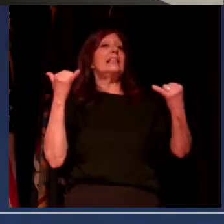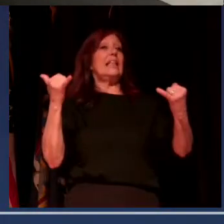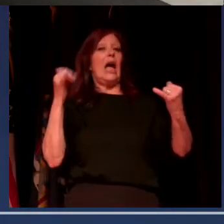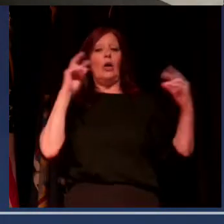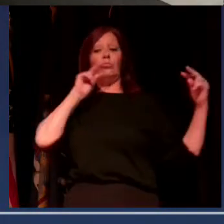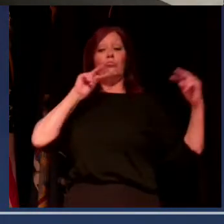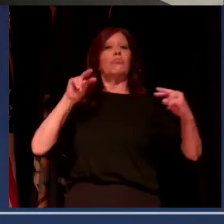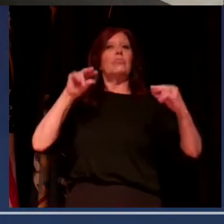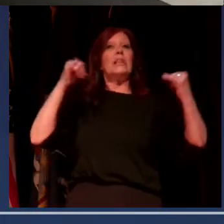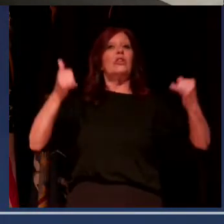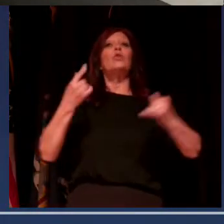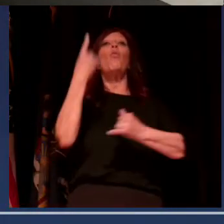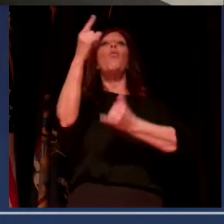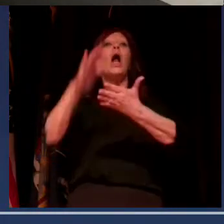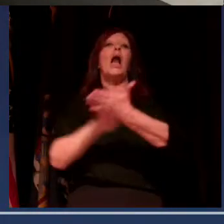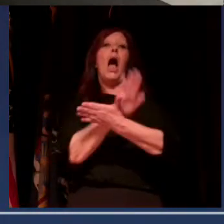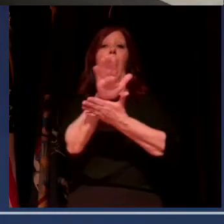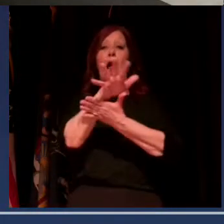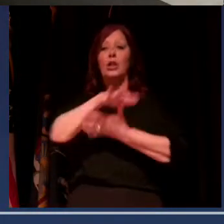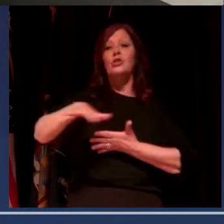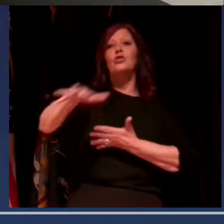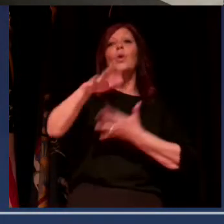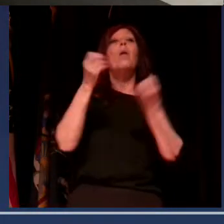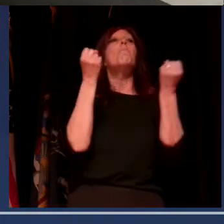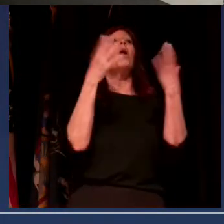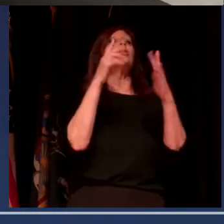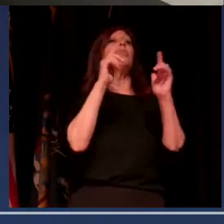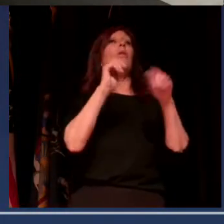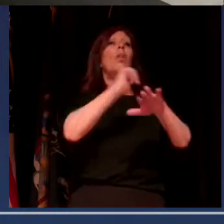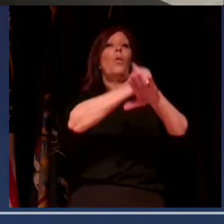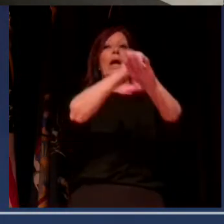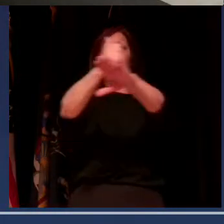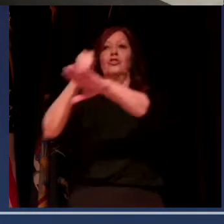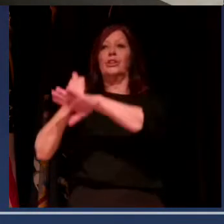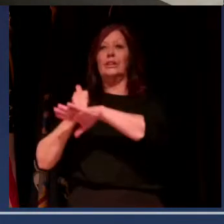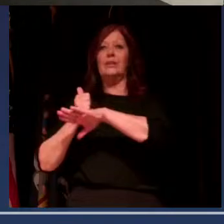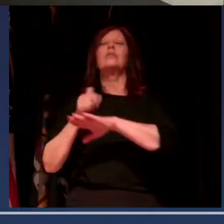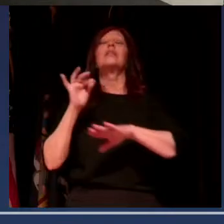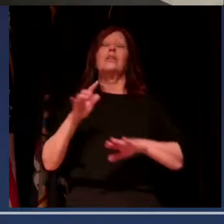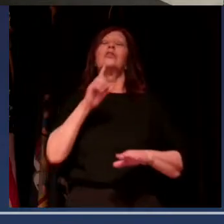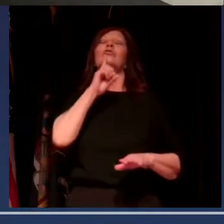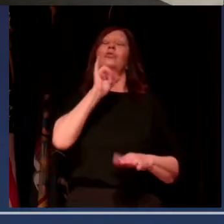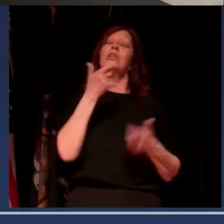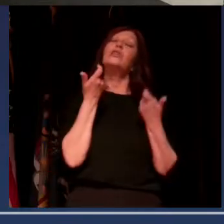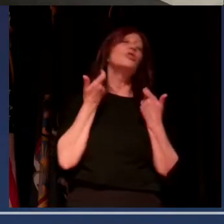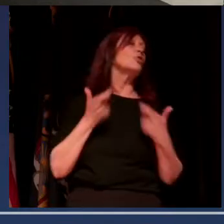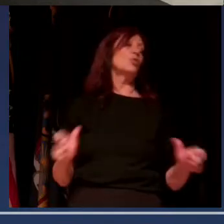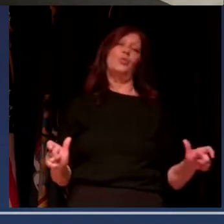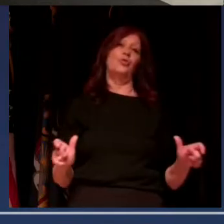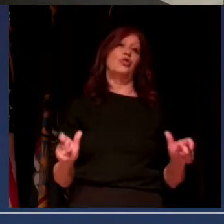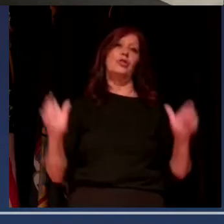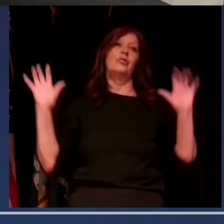and internally as one college with multiple locations. This truly is huge.